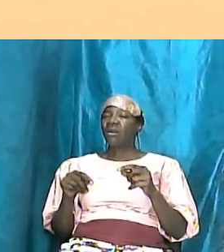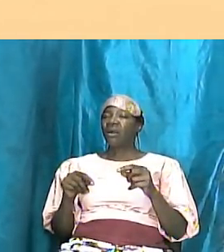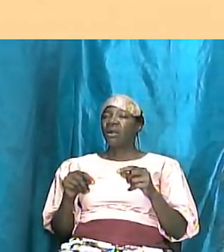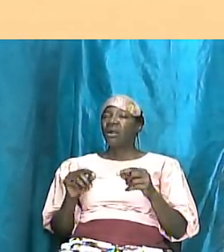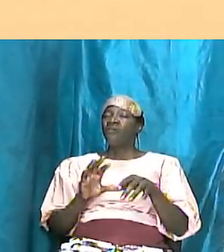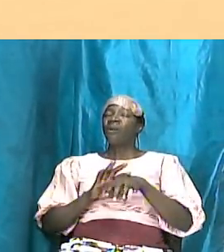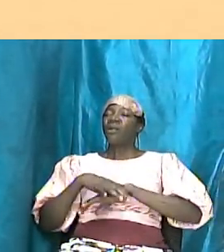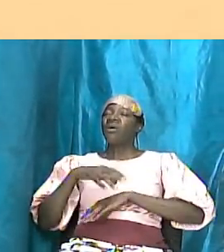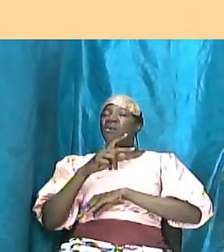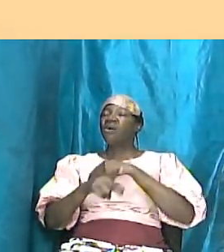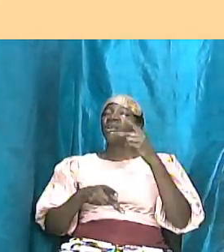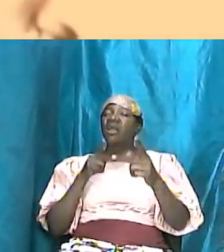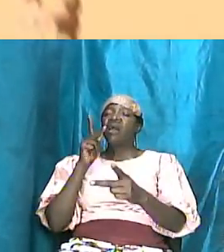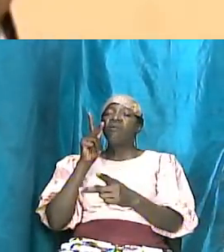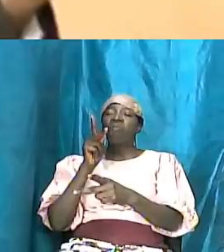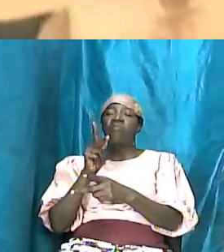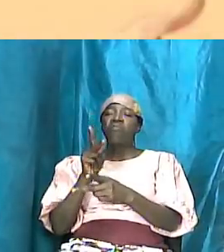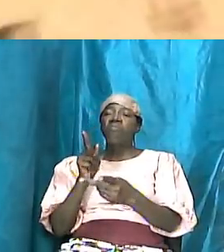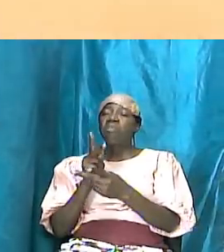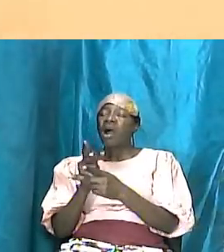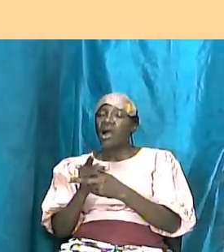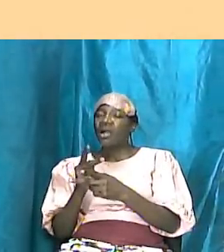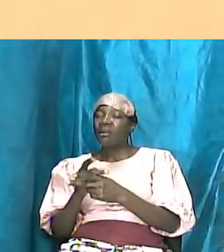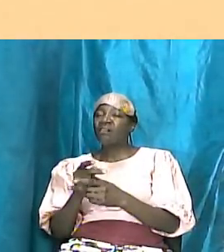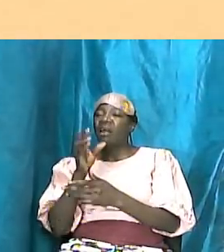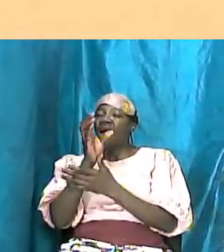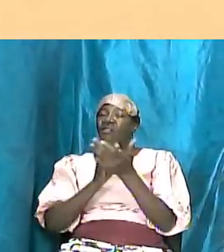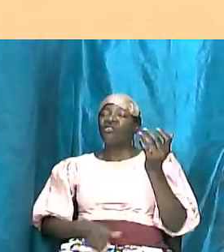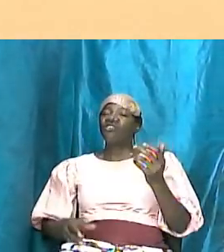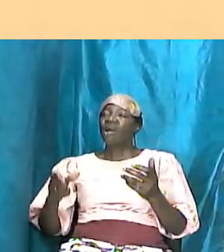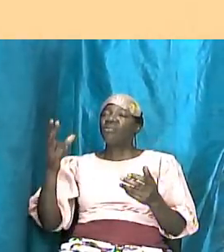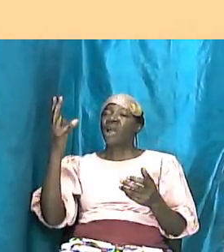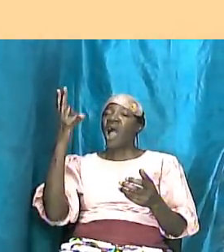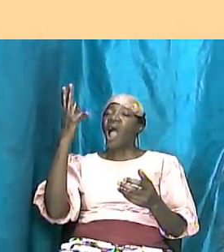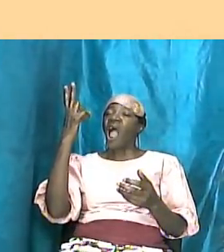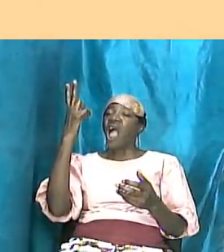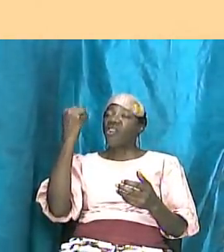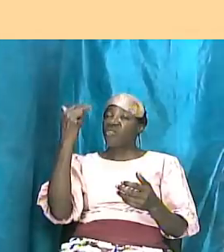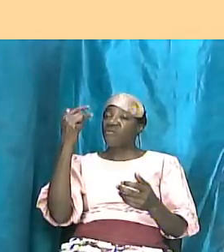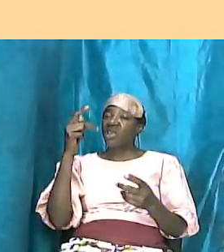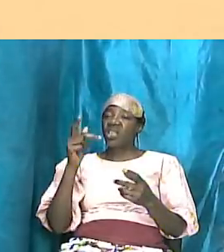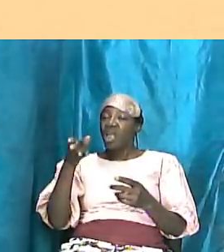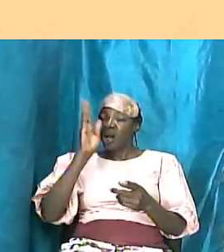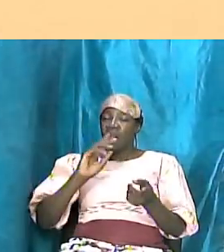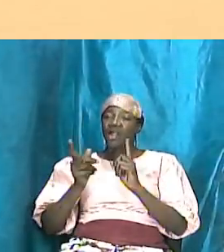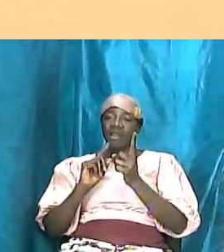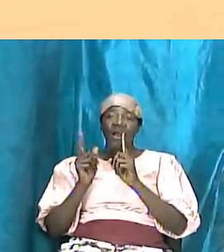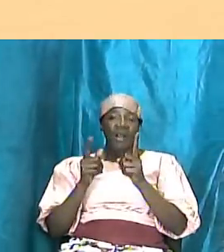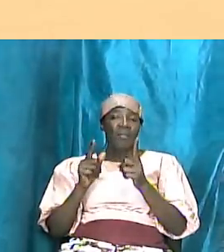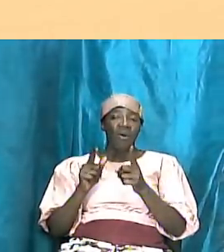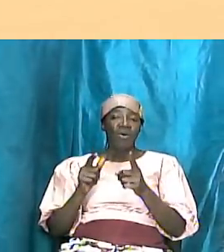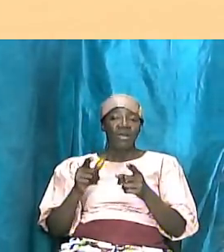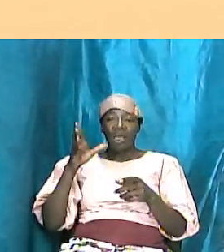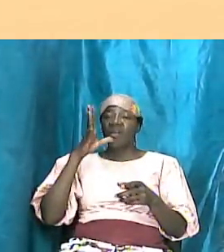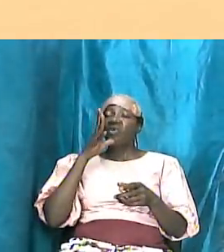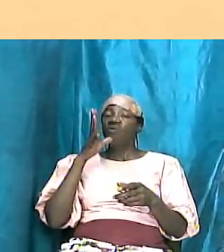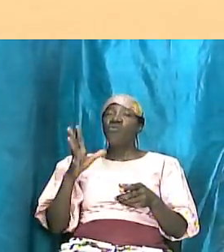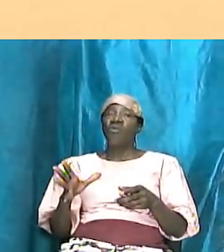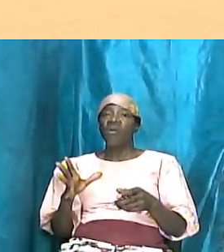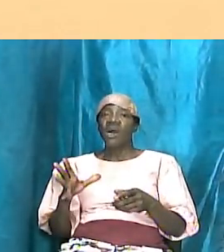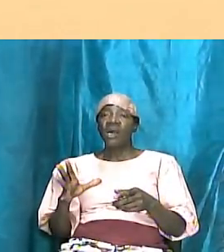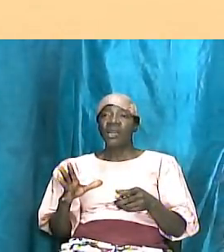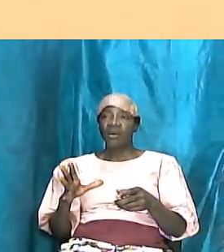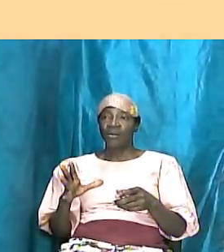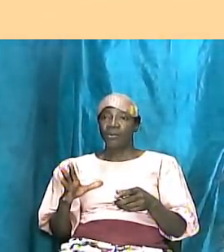early parts of Genesis, where from Genesis chapter 3 and verse 50, God spoke about the seed of the woman, so that from a particular woman, a seed